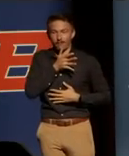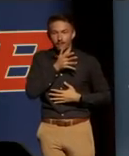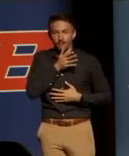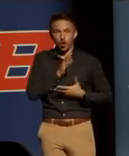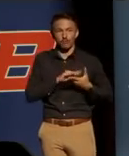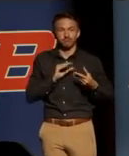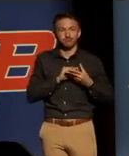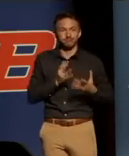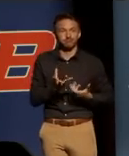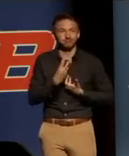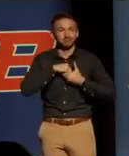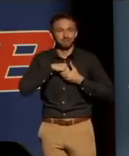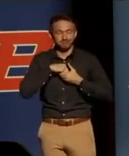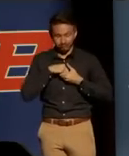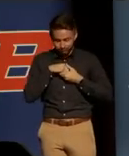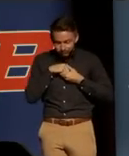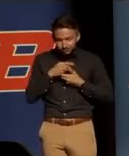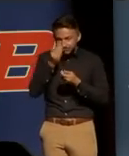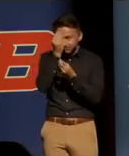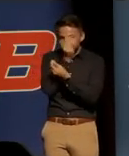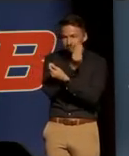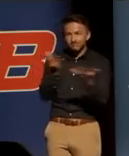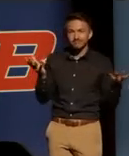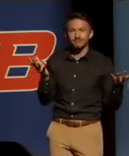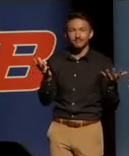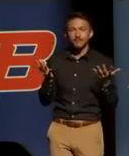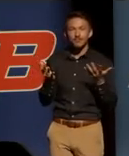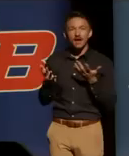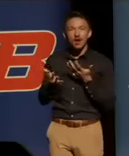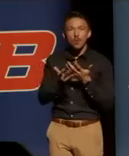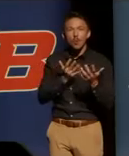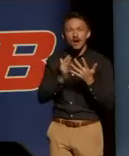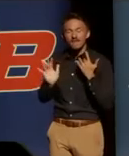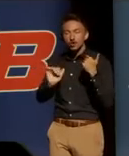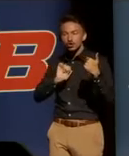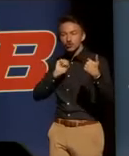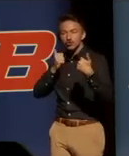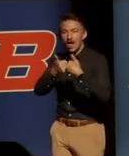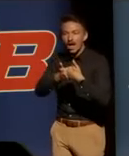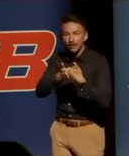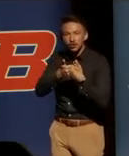thanks and to tell you that whatever challenges